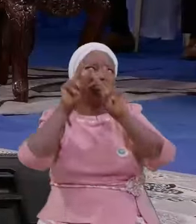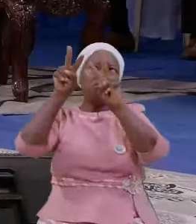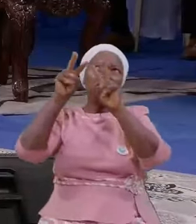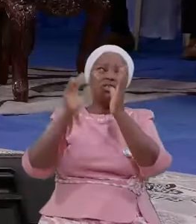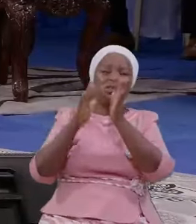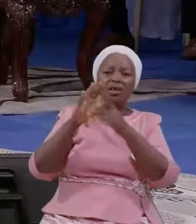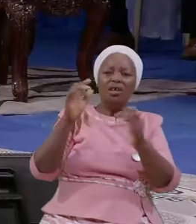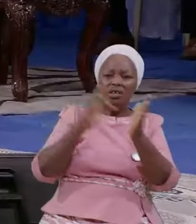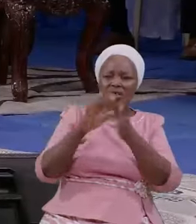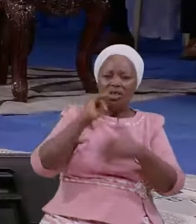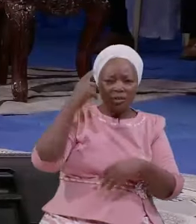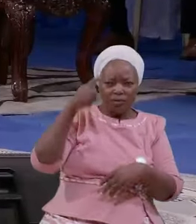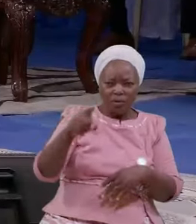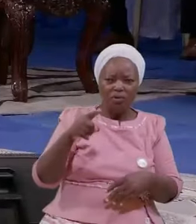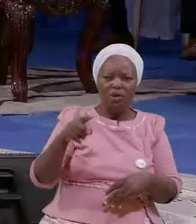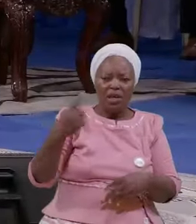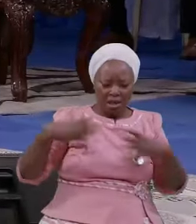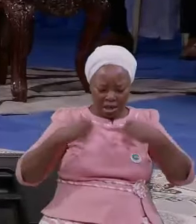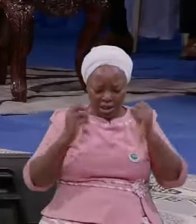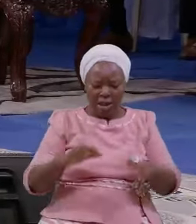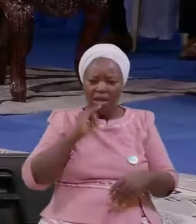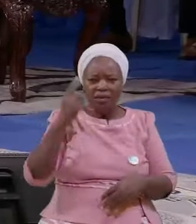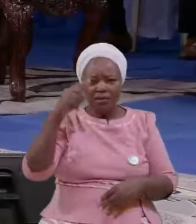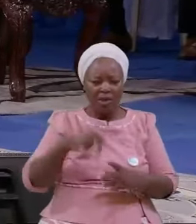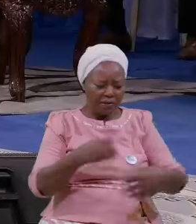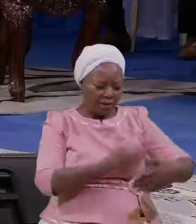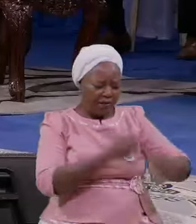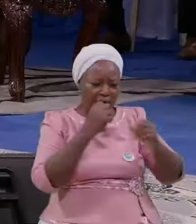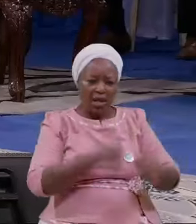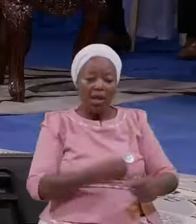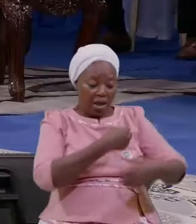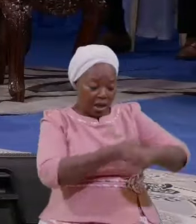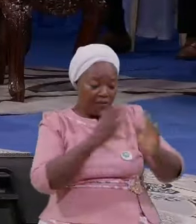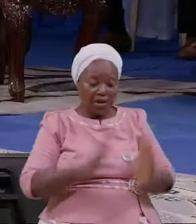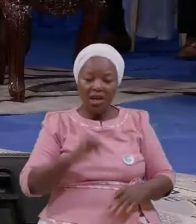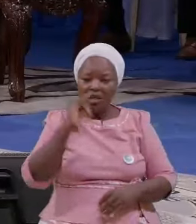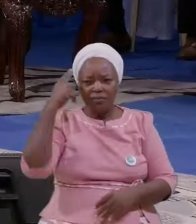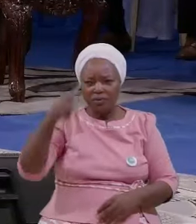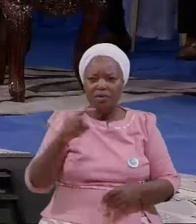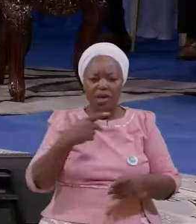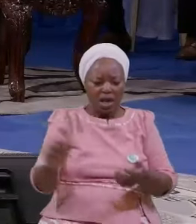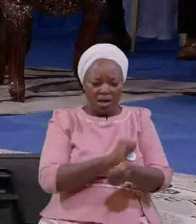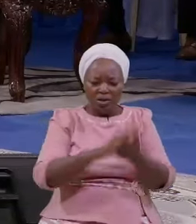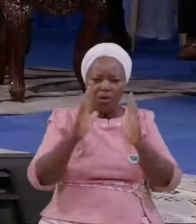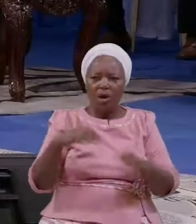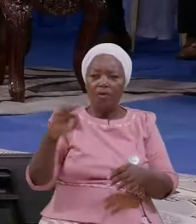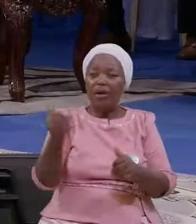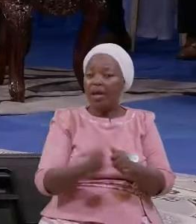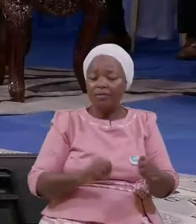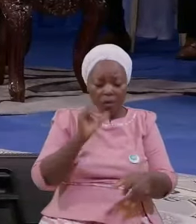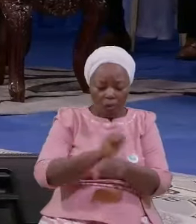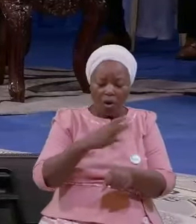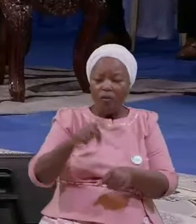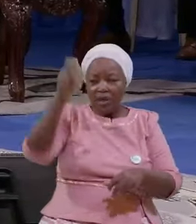for you. The defender is for you. The destroyer of every work of the devil is for